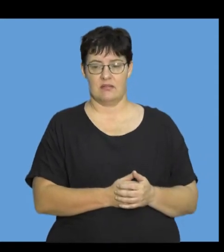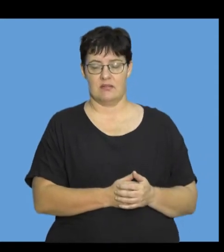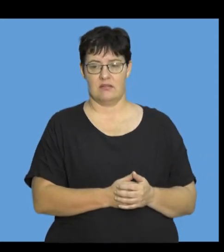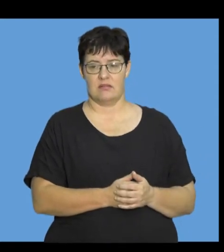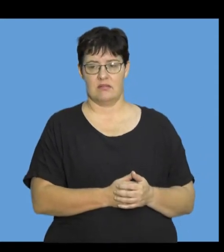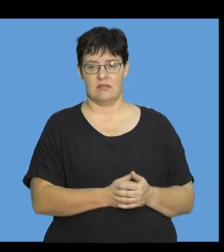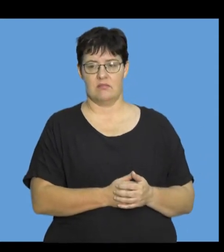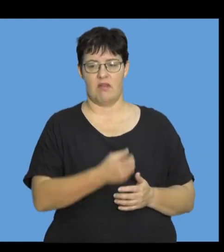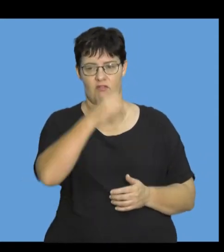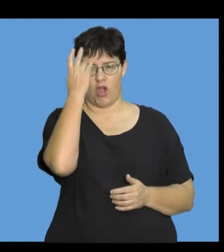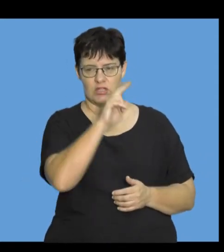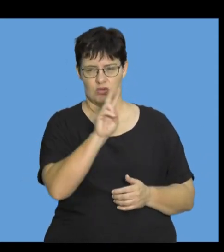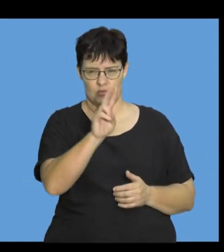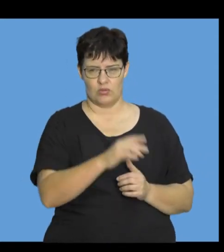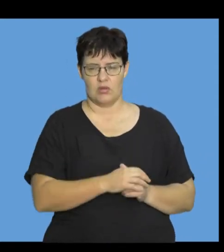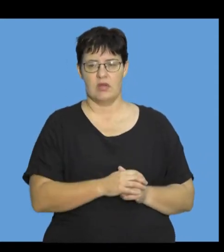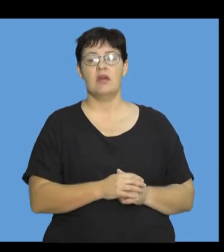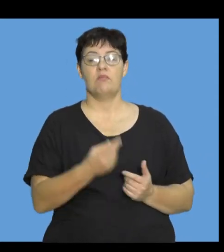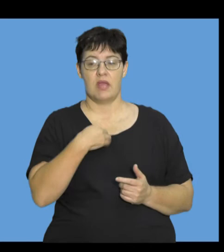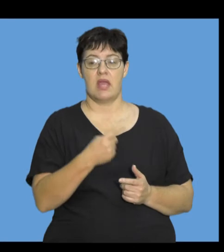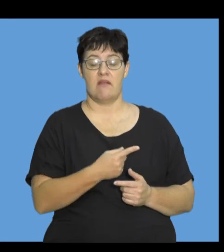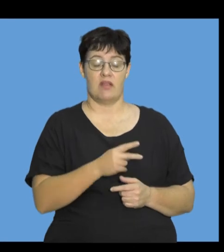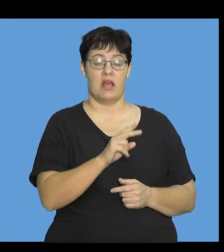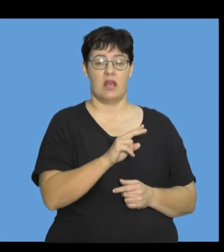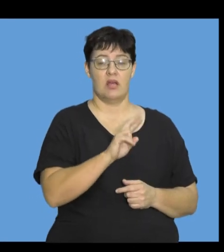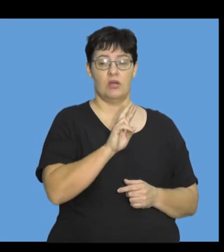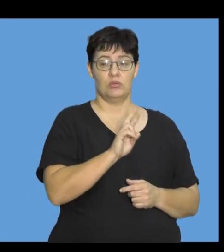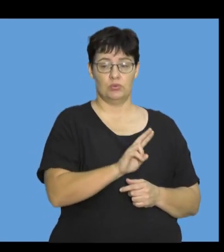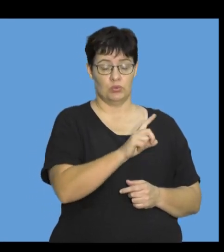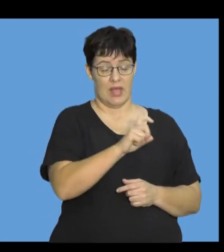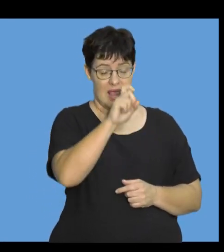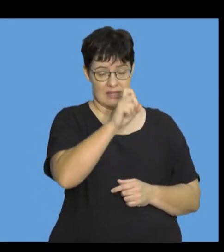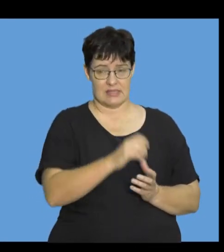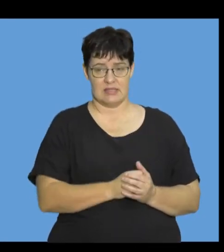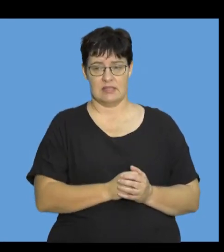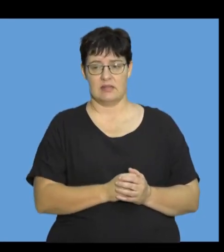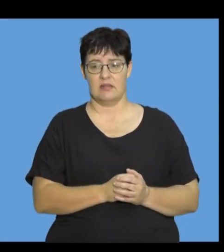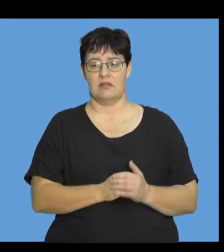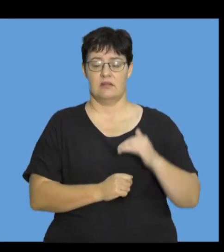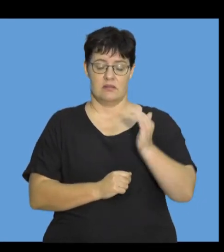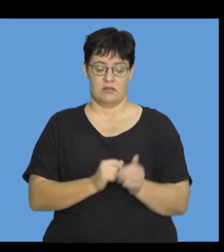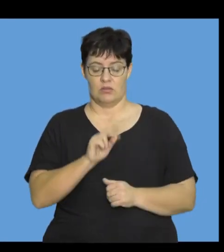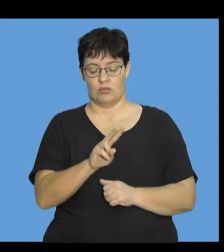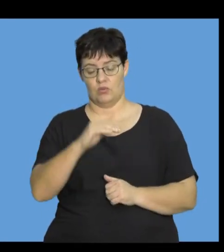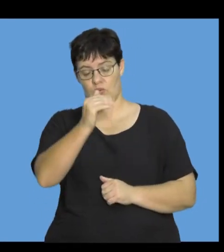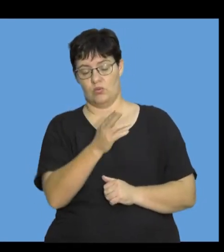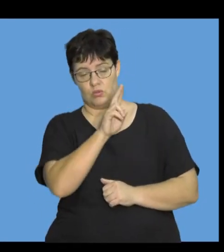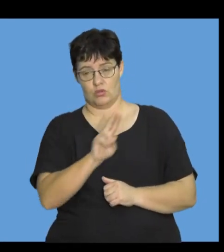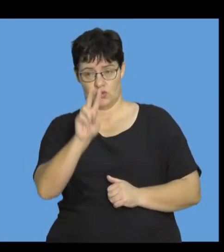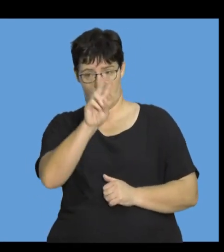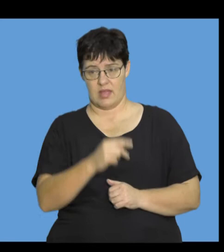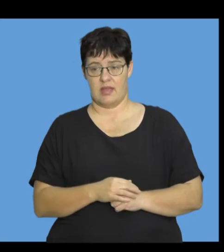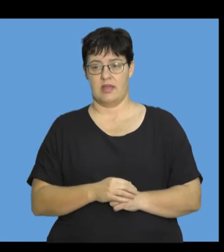there. I just forgot that 2. So if I take out a common factor, it will be 2 to the x into 2